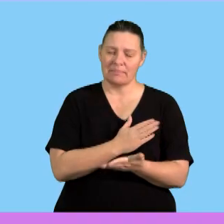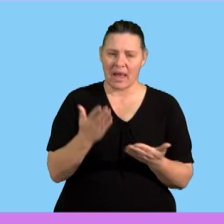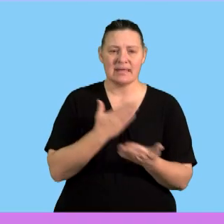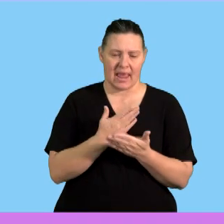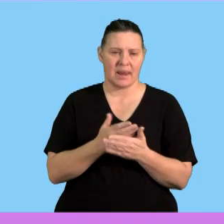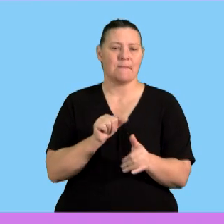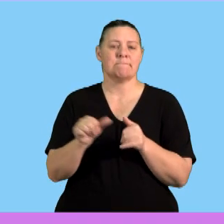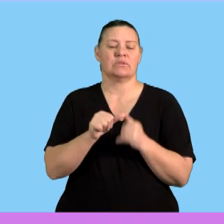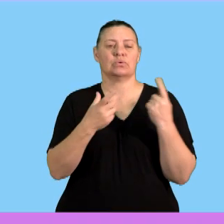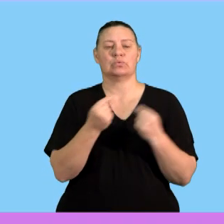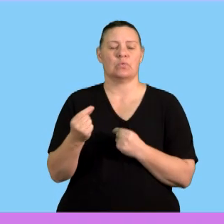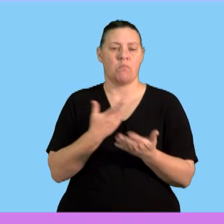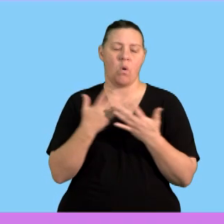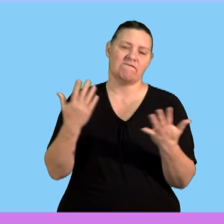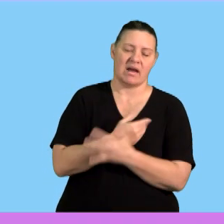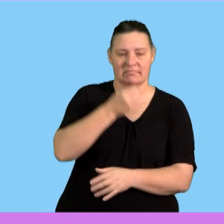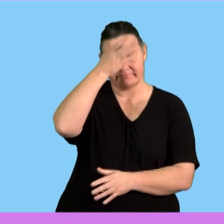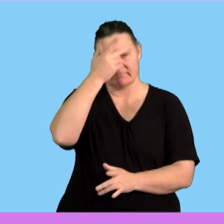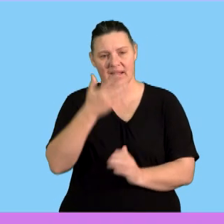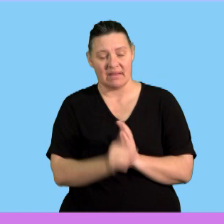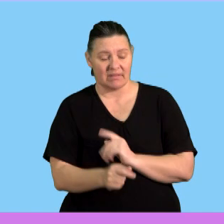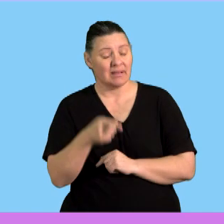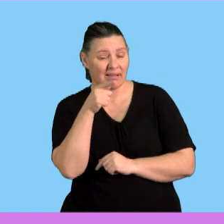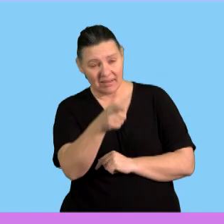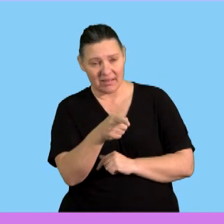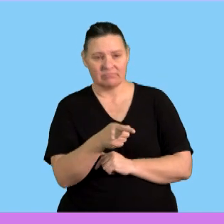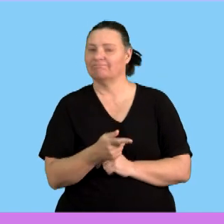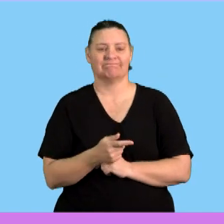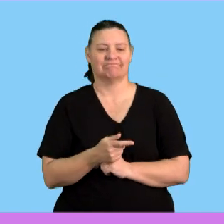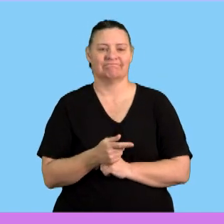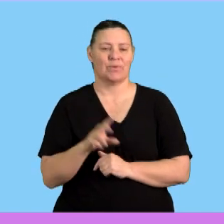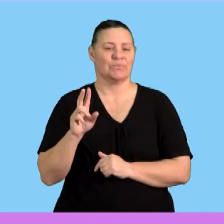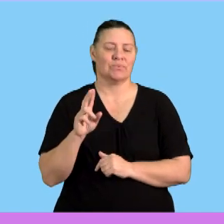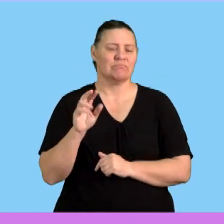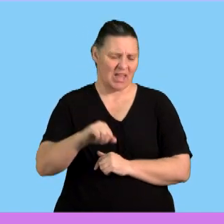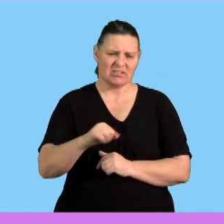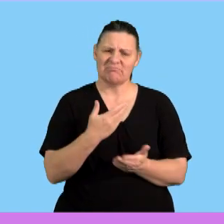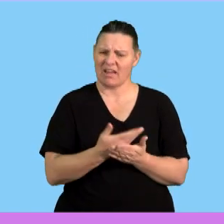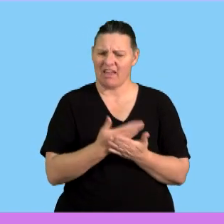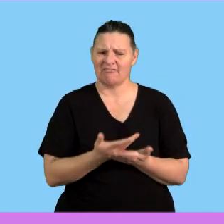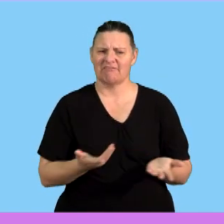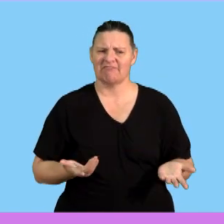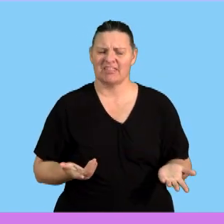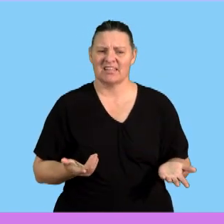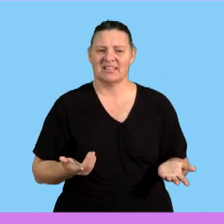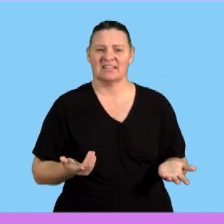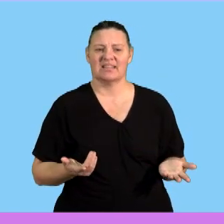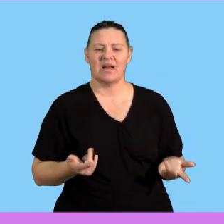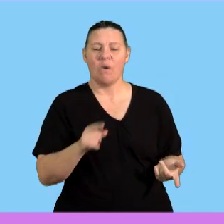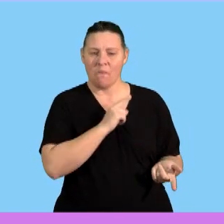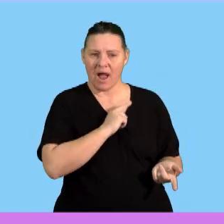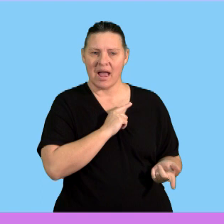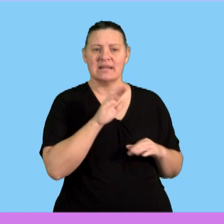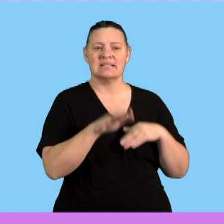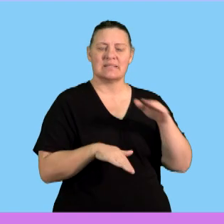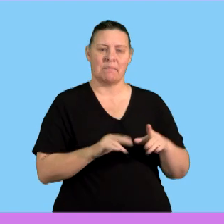yes. Sometimes it can work out better, faster, smarter. In this case, my answer is definitely yes. Could the wooden table